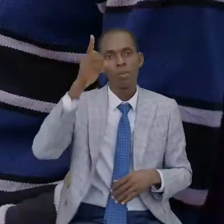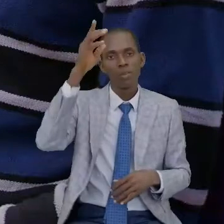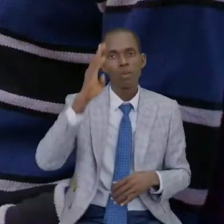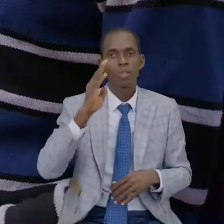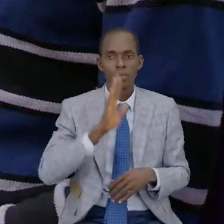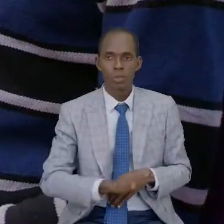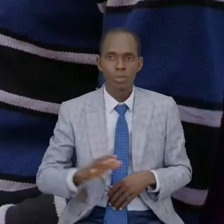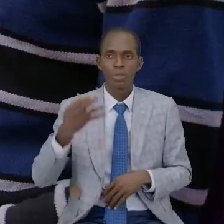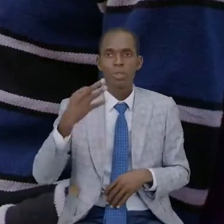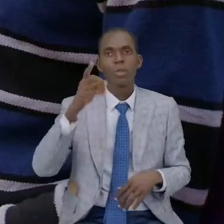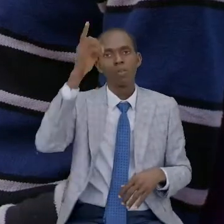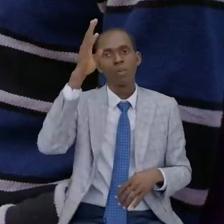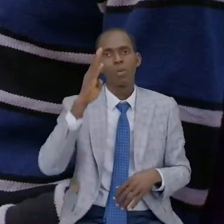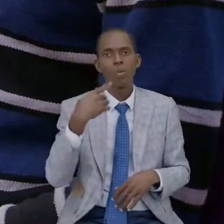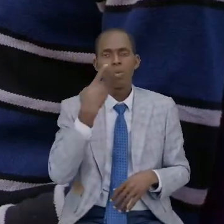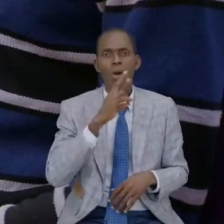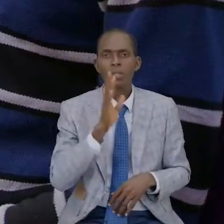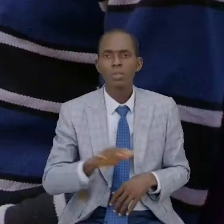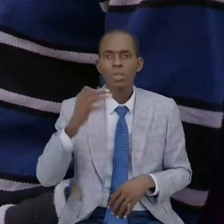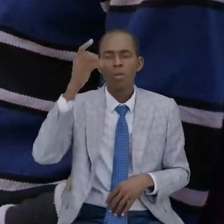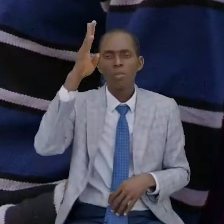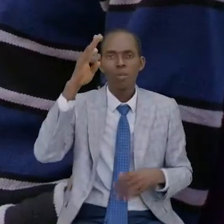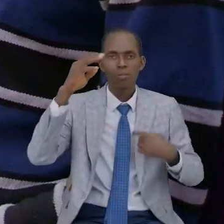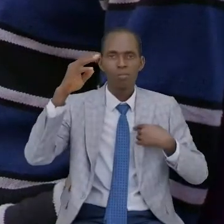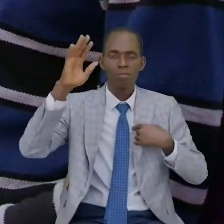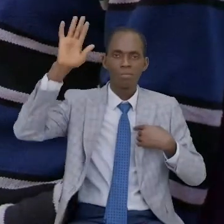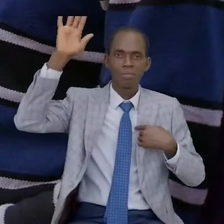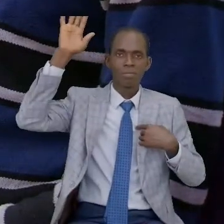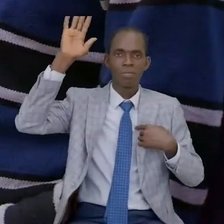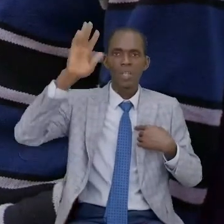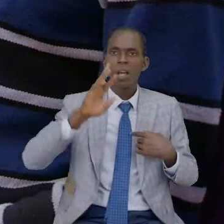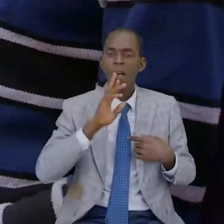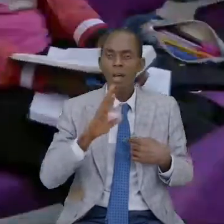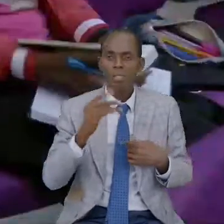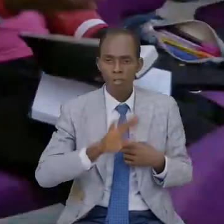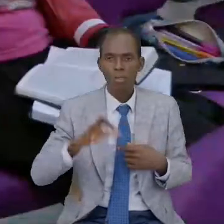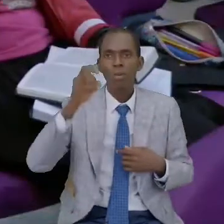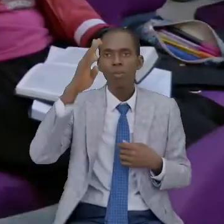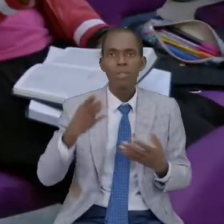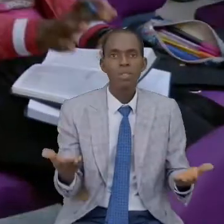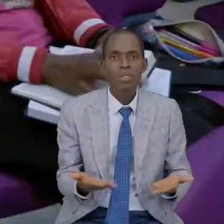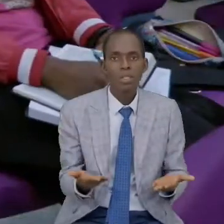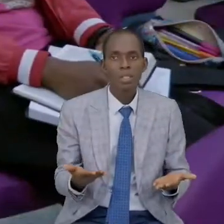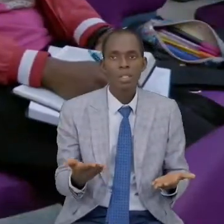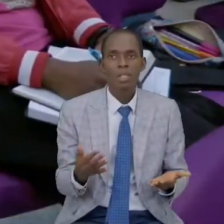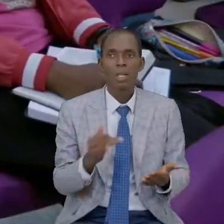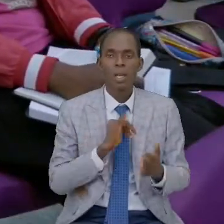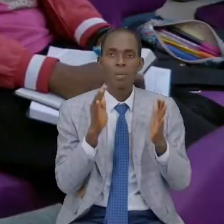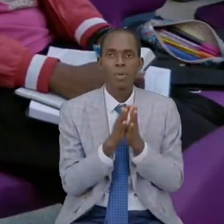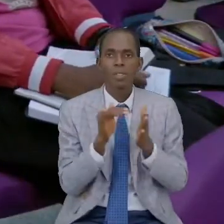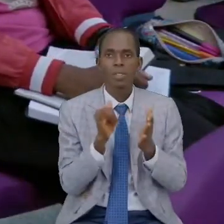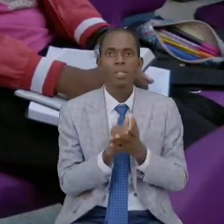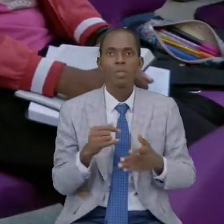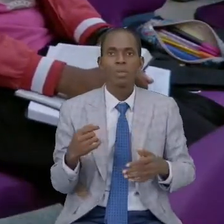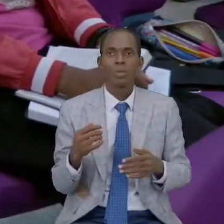of God. Children of God. Are they here? Children of God. I said, are they here? And I pray